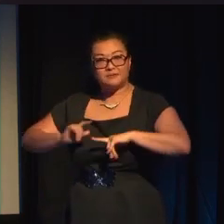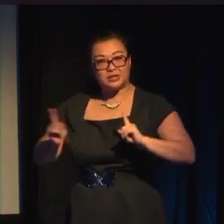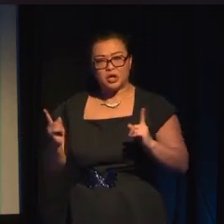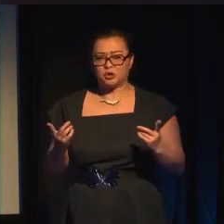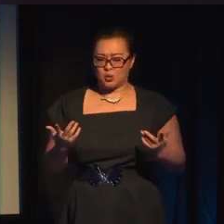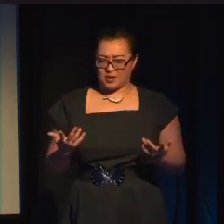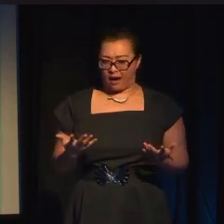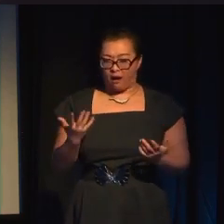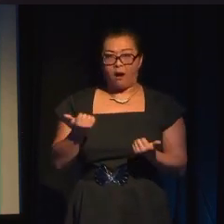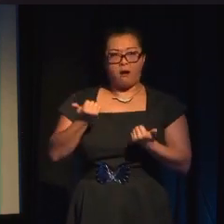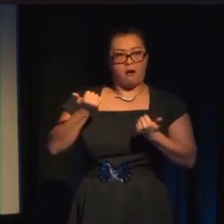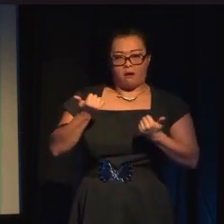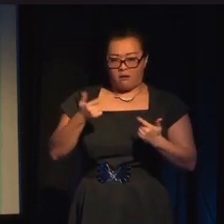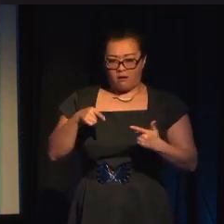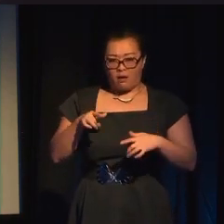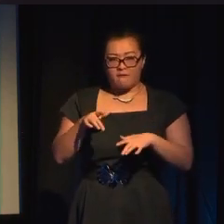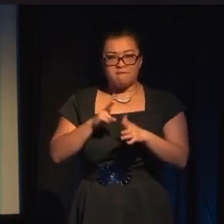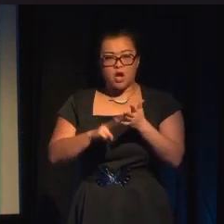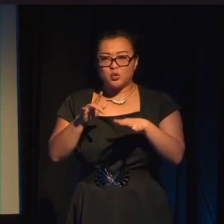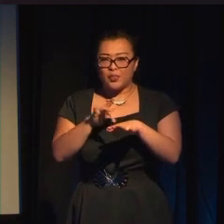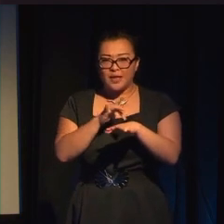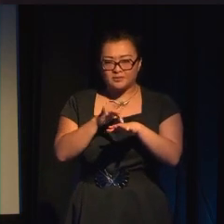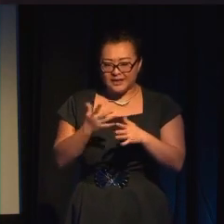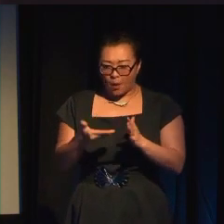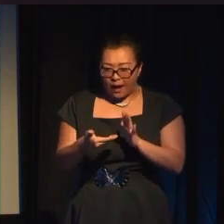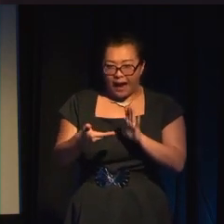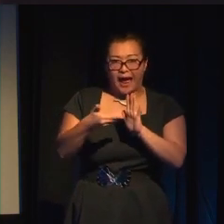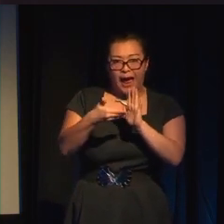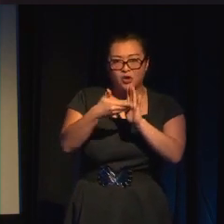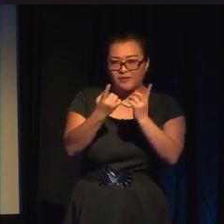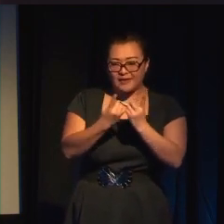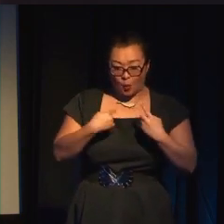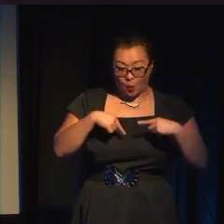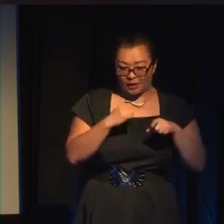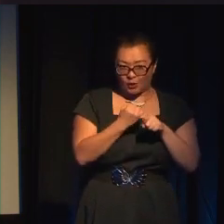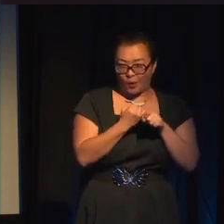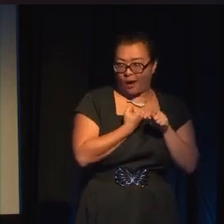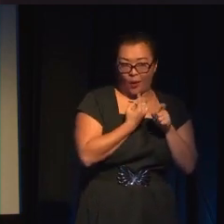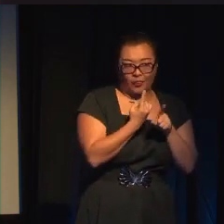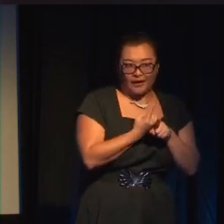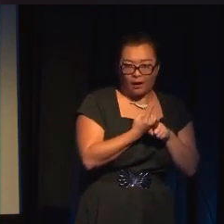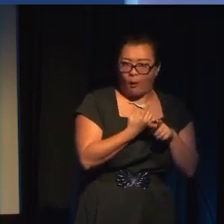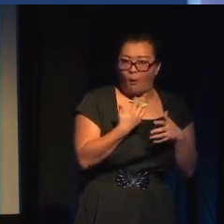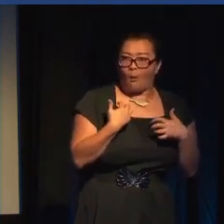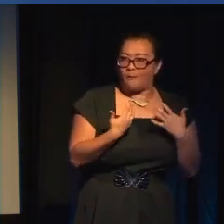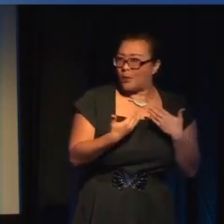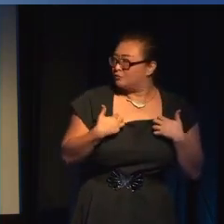and actually added an extra dimension that allowed us to do things that were kind of more interesting. So we'll just let that play